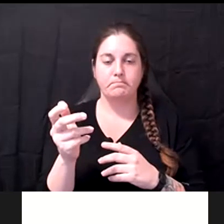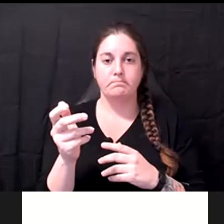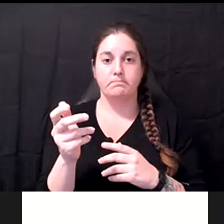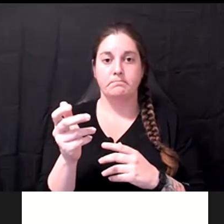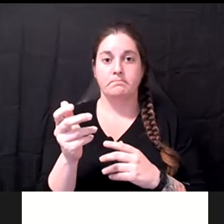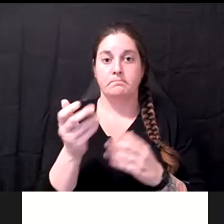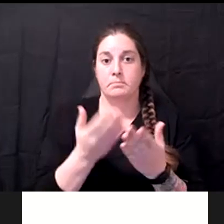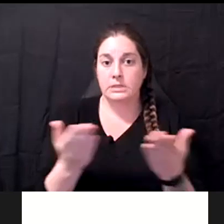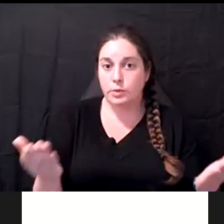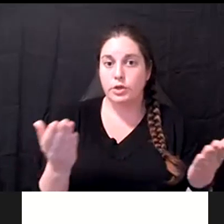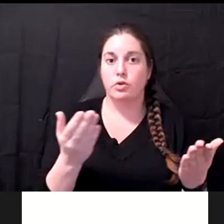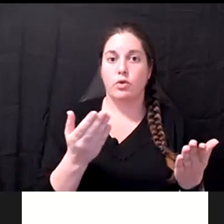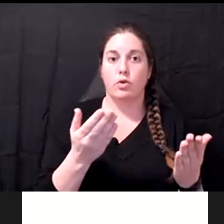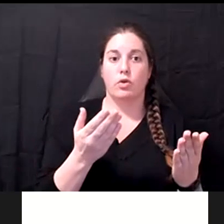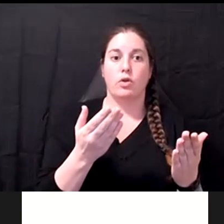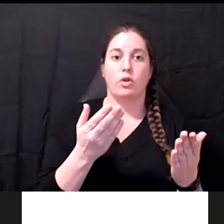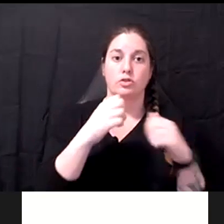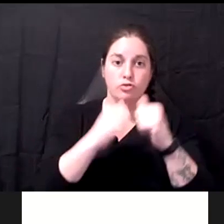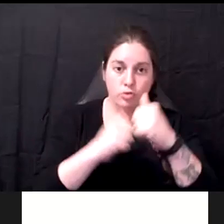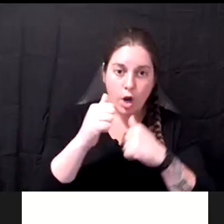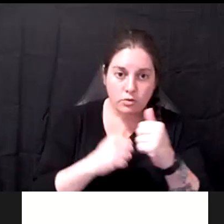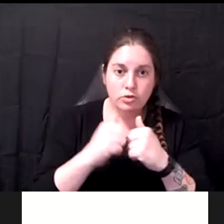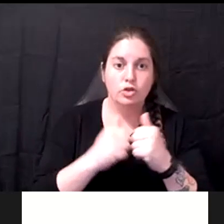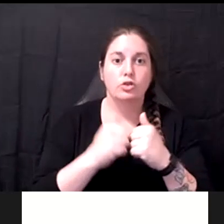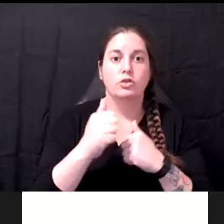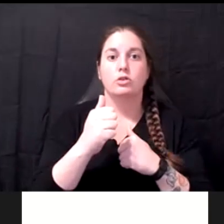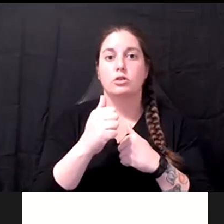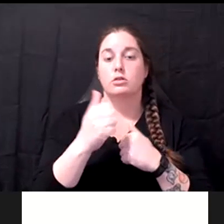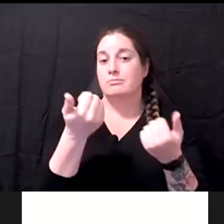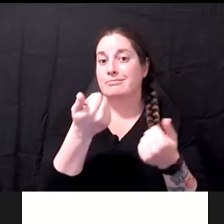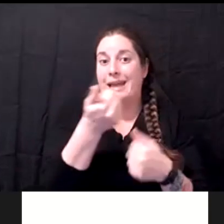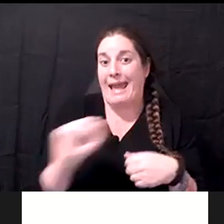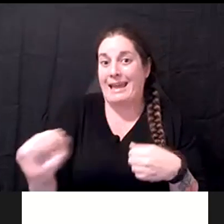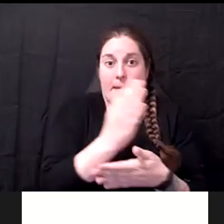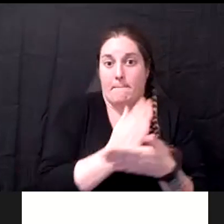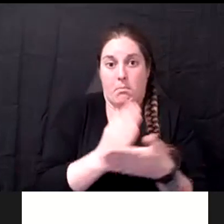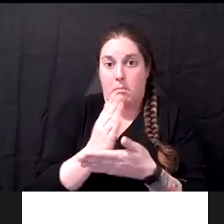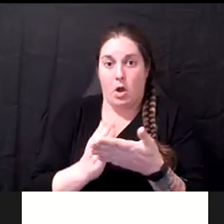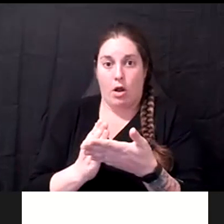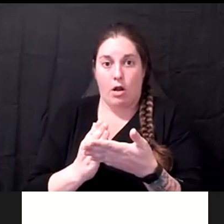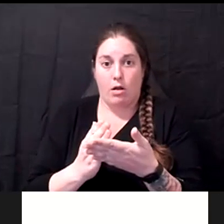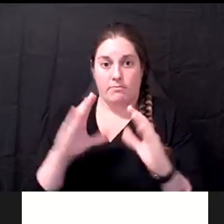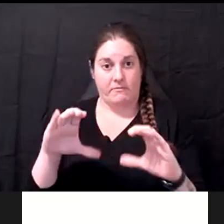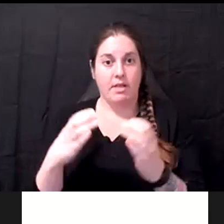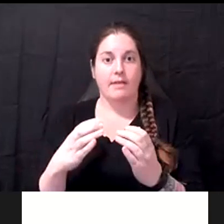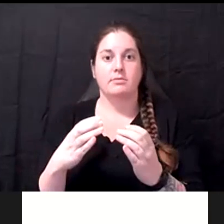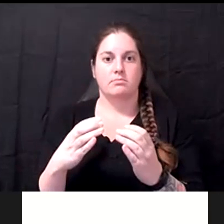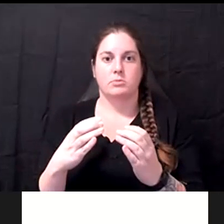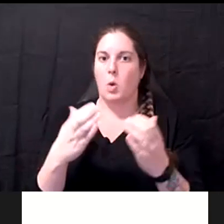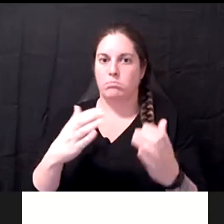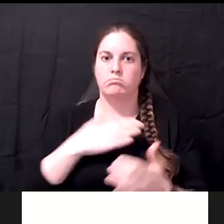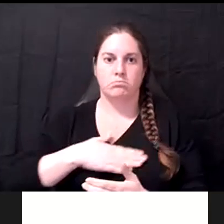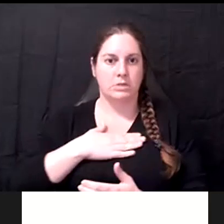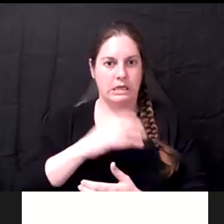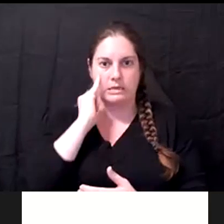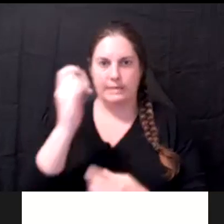material or the structure or any aspect of the course. So feel free to do that.